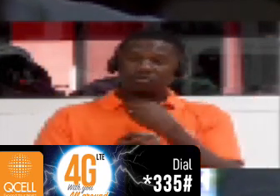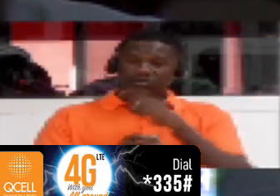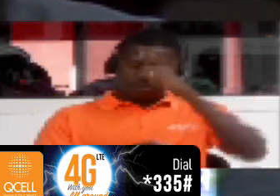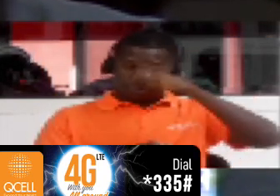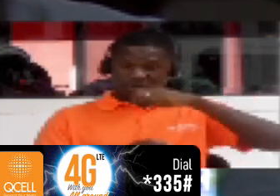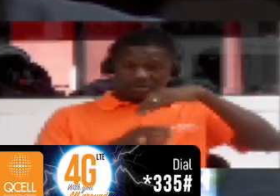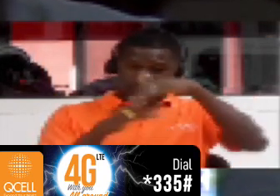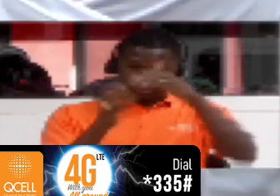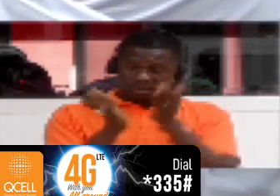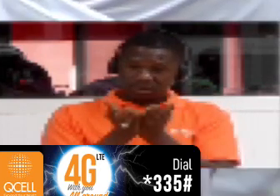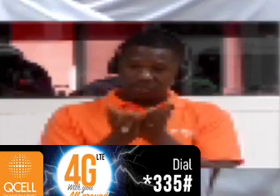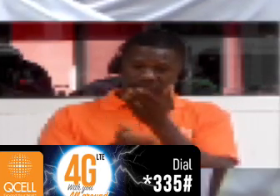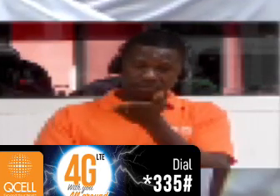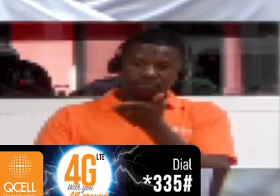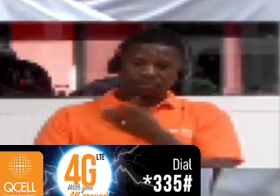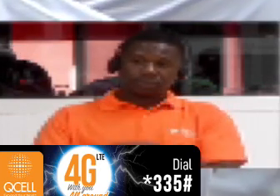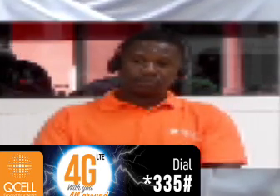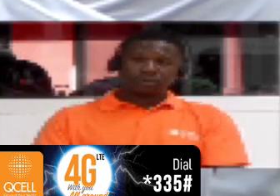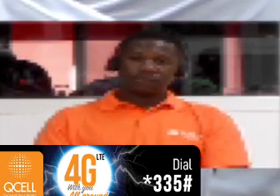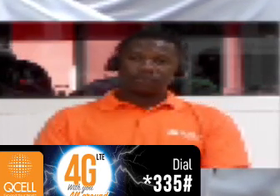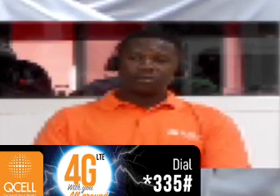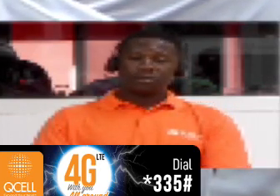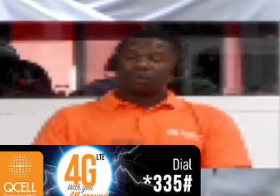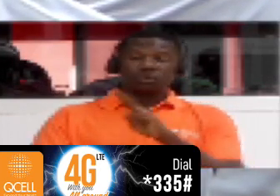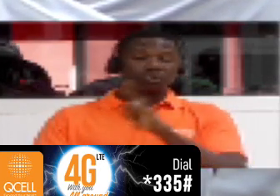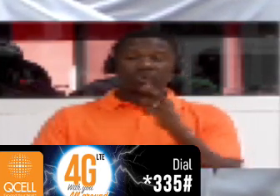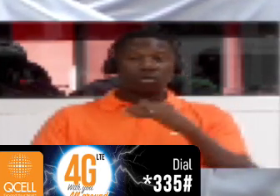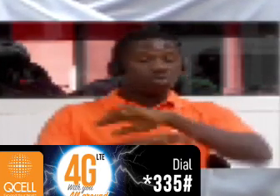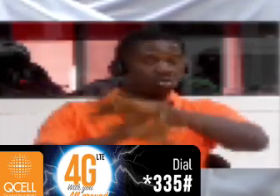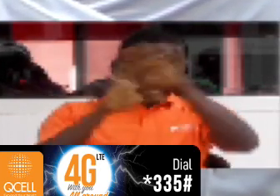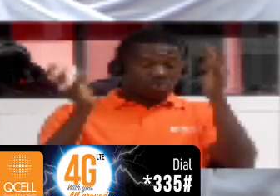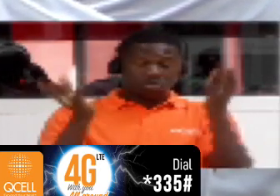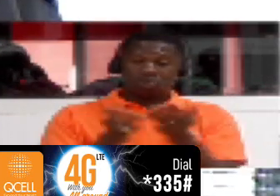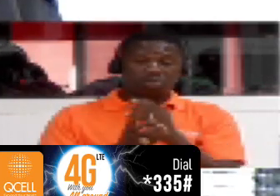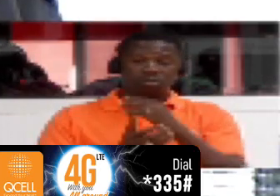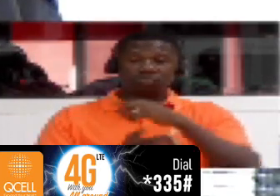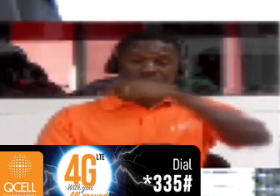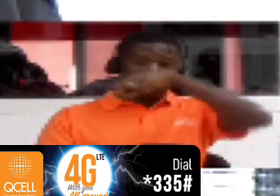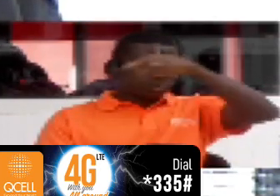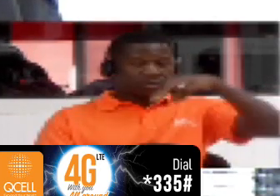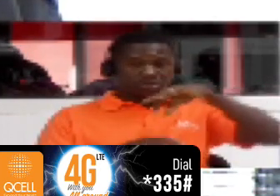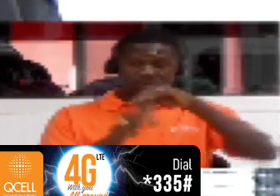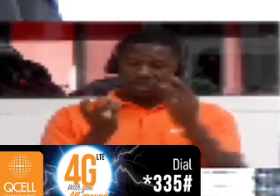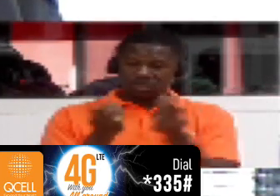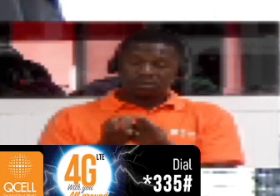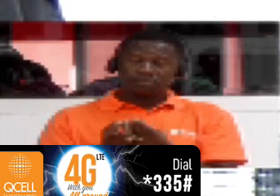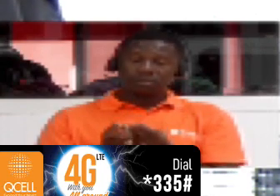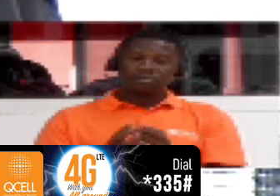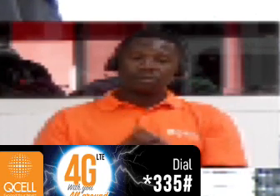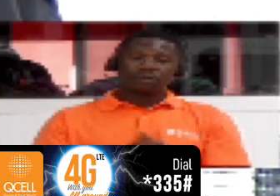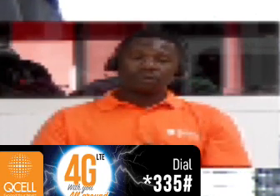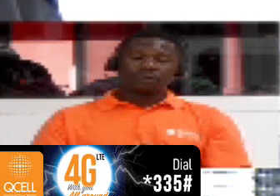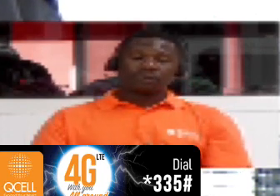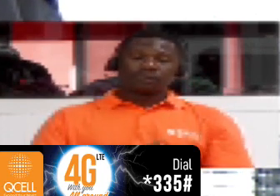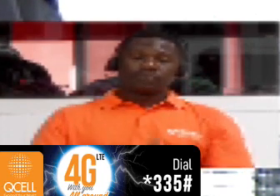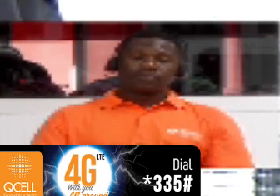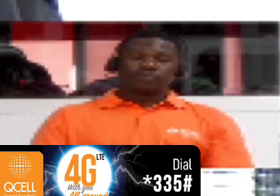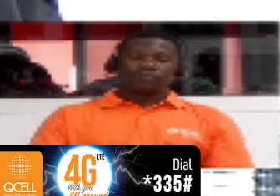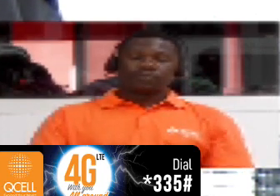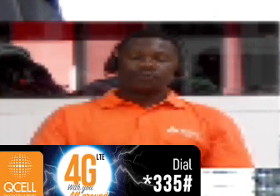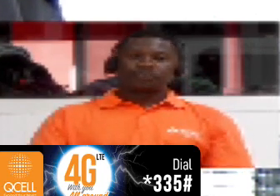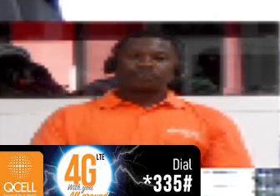lu fanalu be patrol team ñu ko lar ka was not the whole patrol team. Ako ñu mo flo même foten ini wolle botagno la police andu wo manke